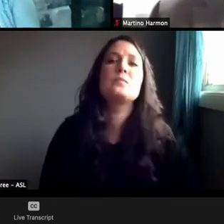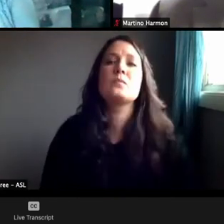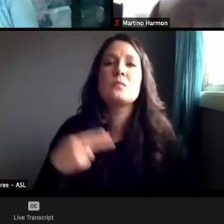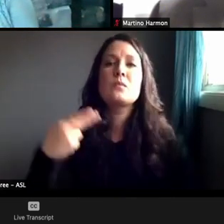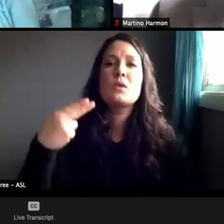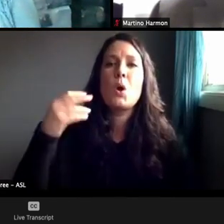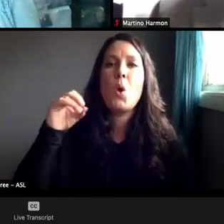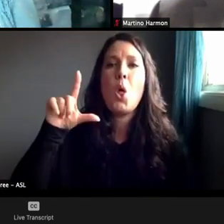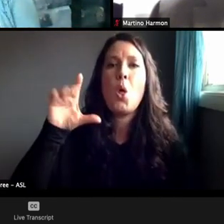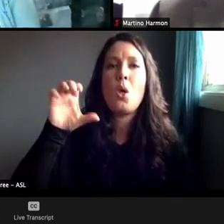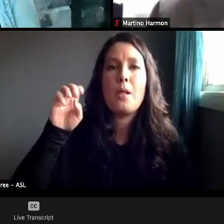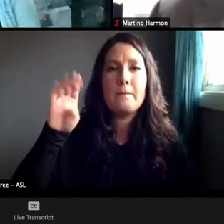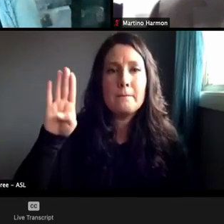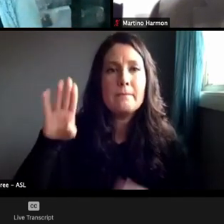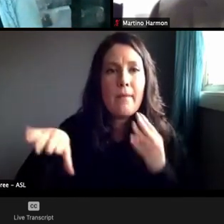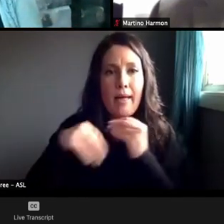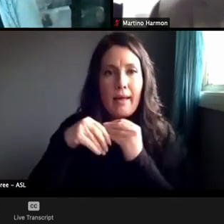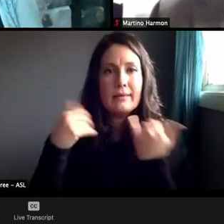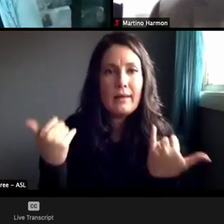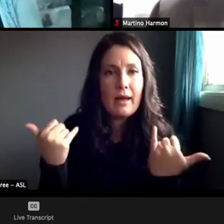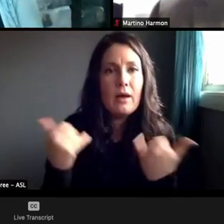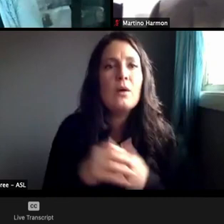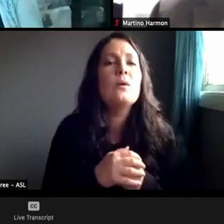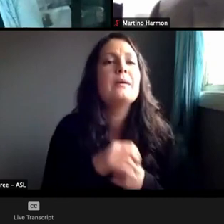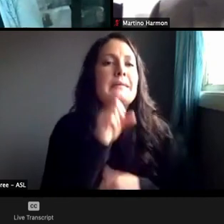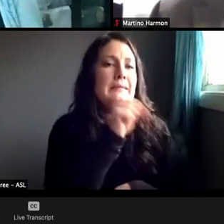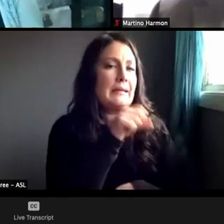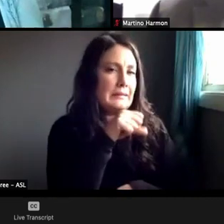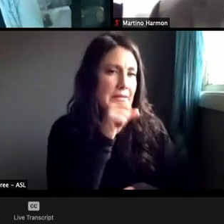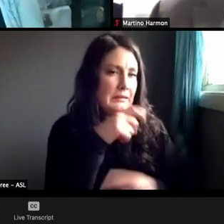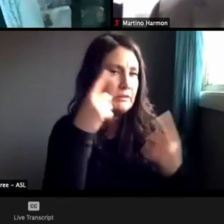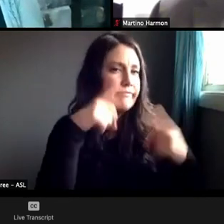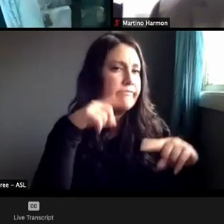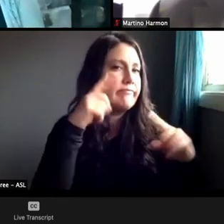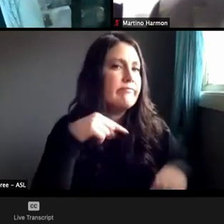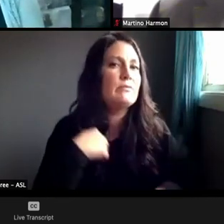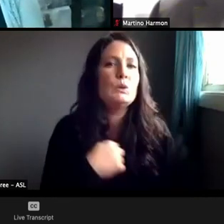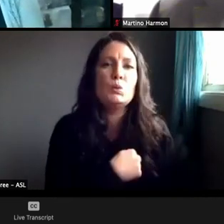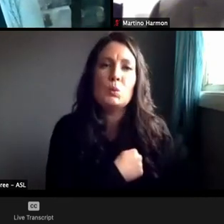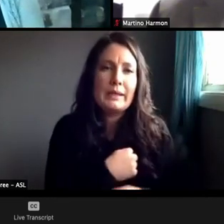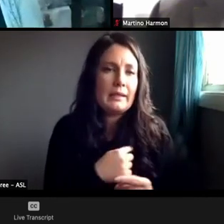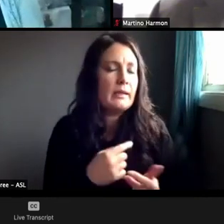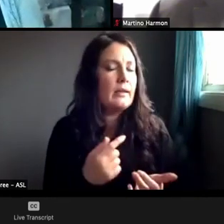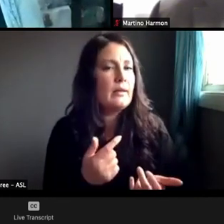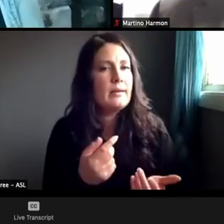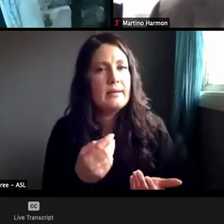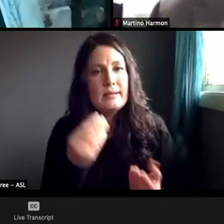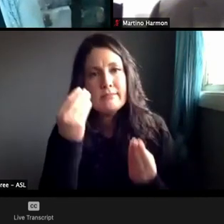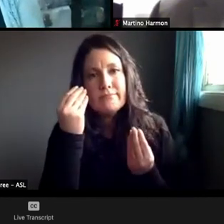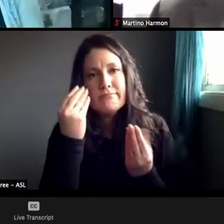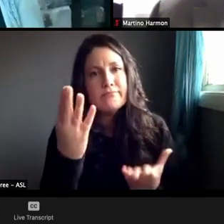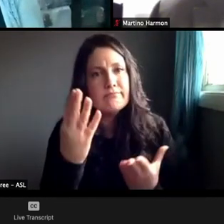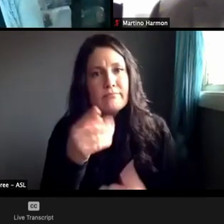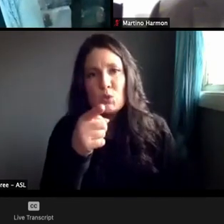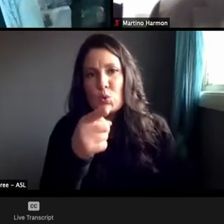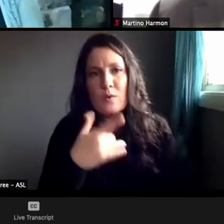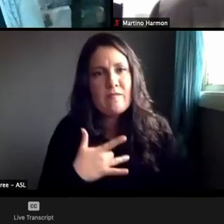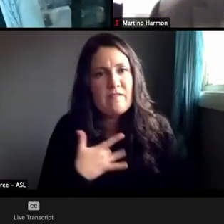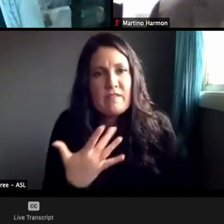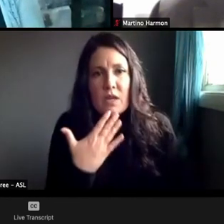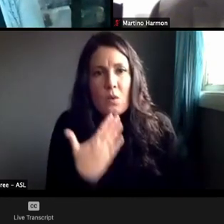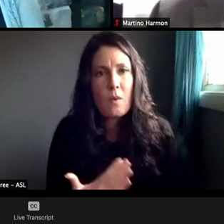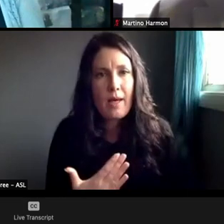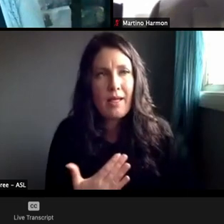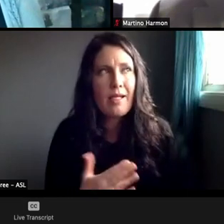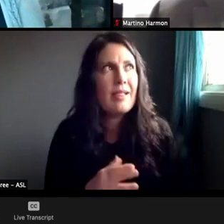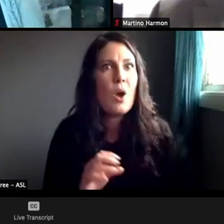think that's right. You know, we have certainly indicated and expressed that if you're not feeling well, it's okay to not come in.